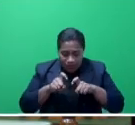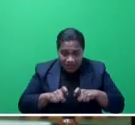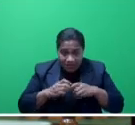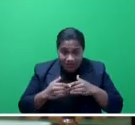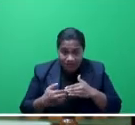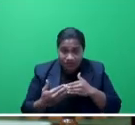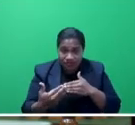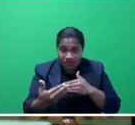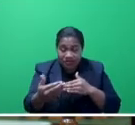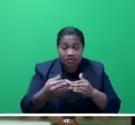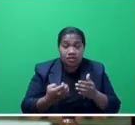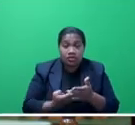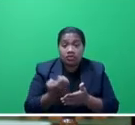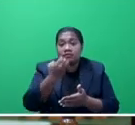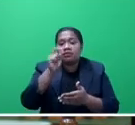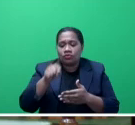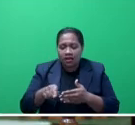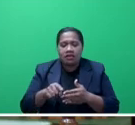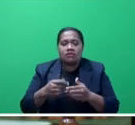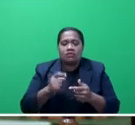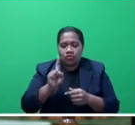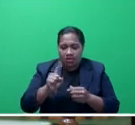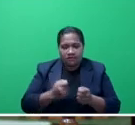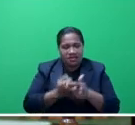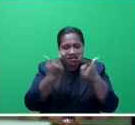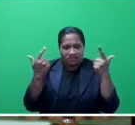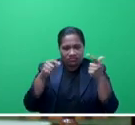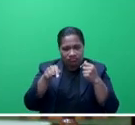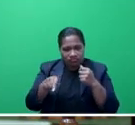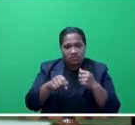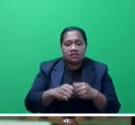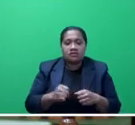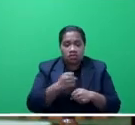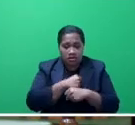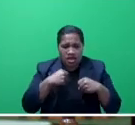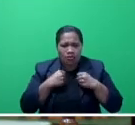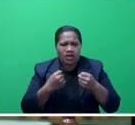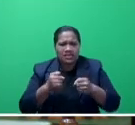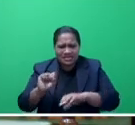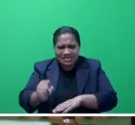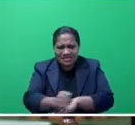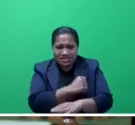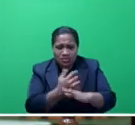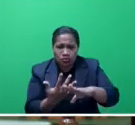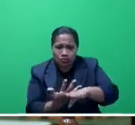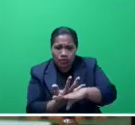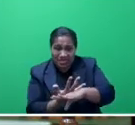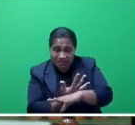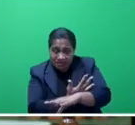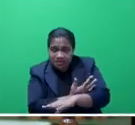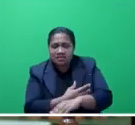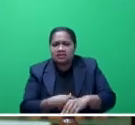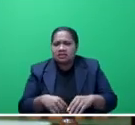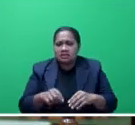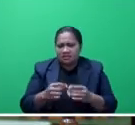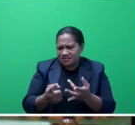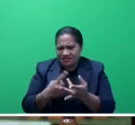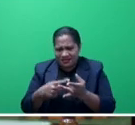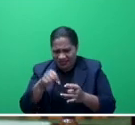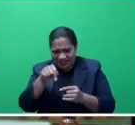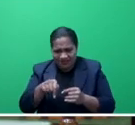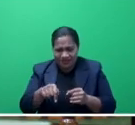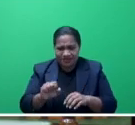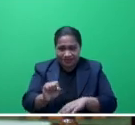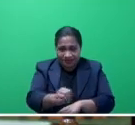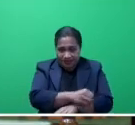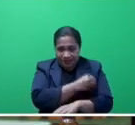exciting sectors of the economy. All our seaweed, pearl, crab, and prawn farmers already know it. Diving professionals